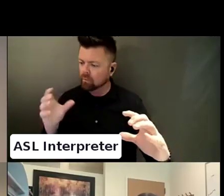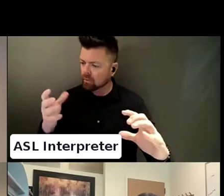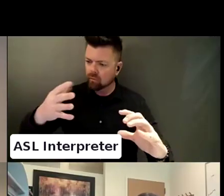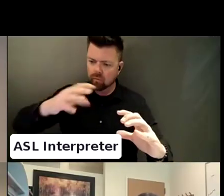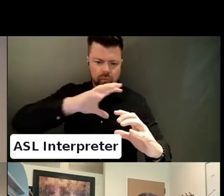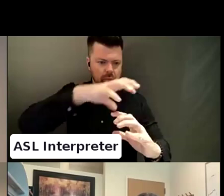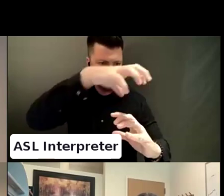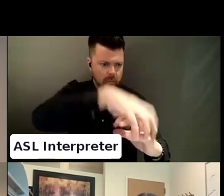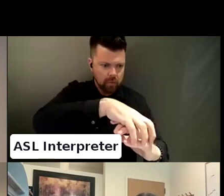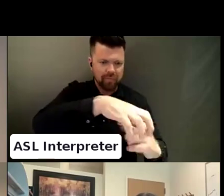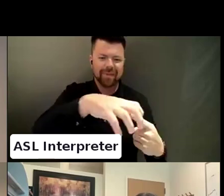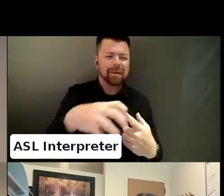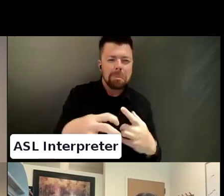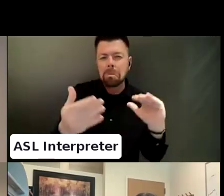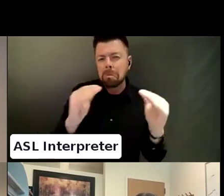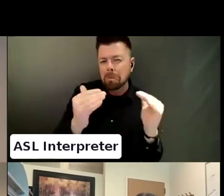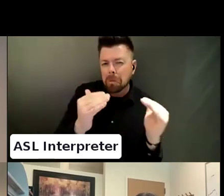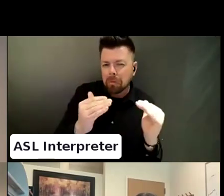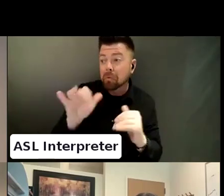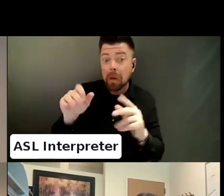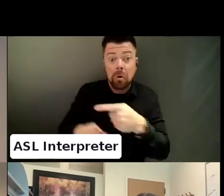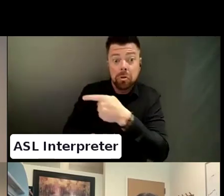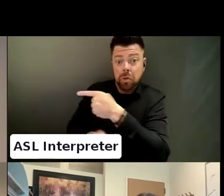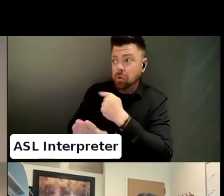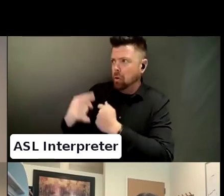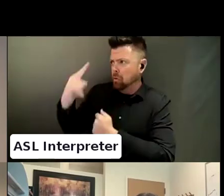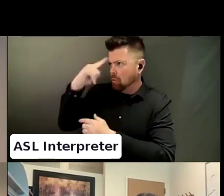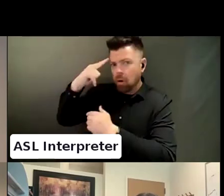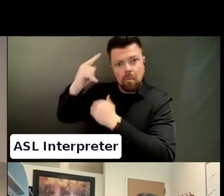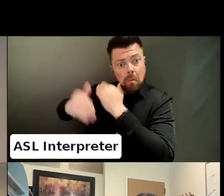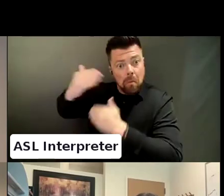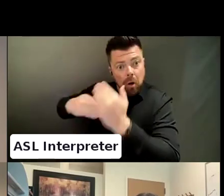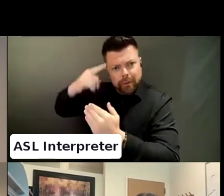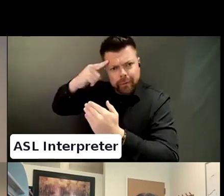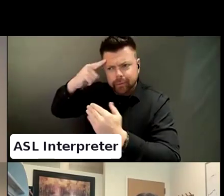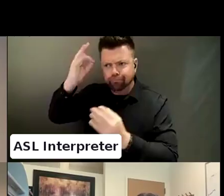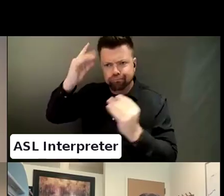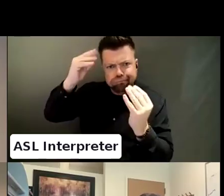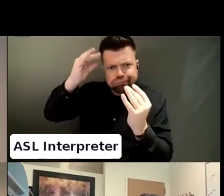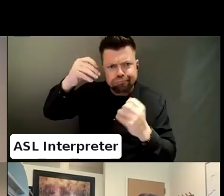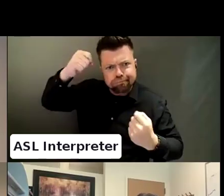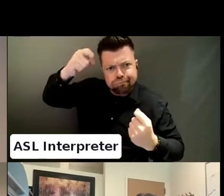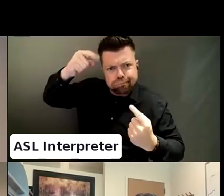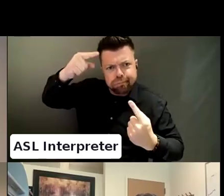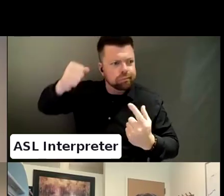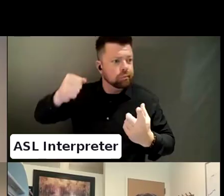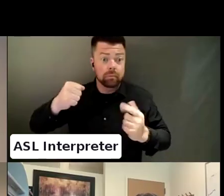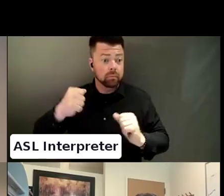moving somewhat in the manner in which that person's own arm and hand might have moved prior to the onset of